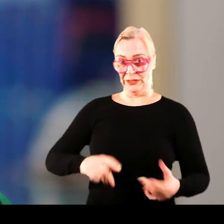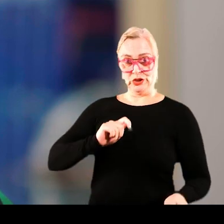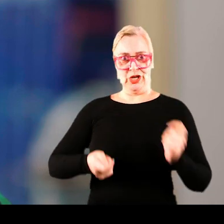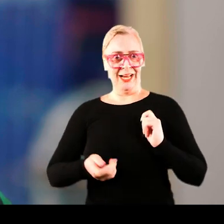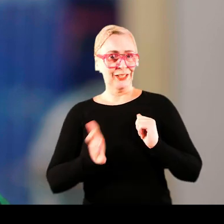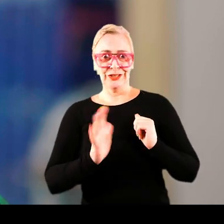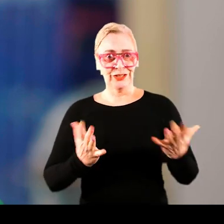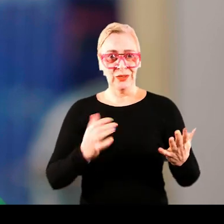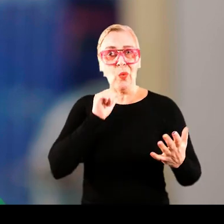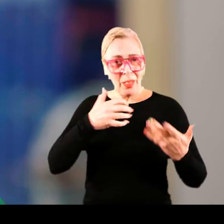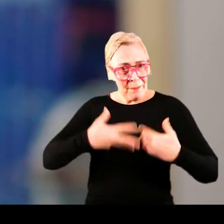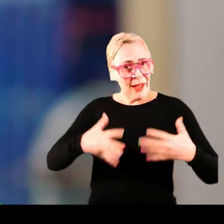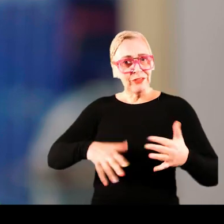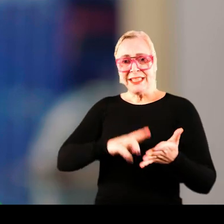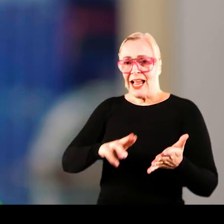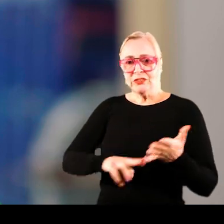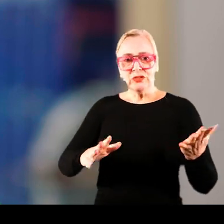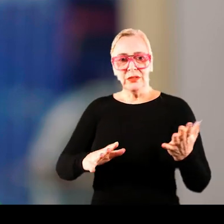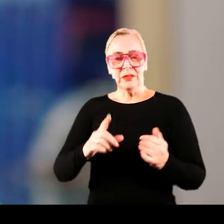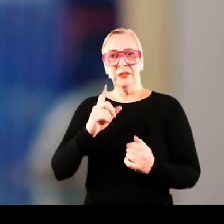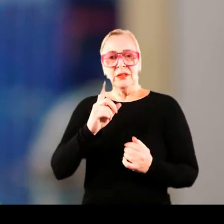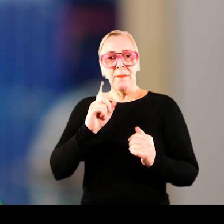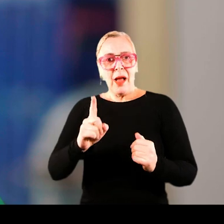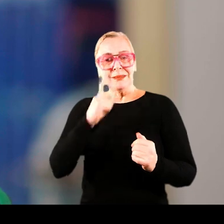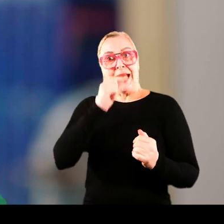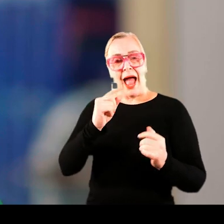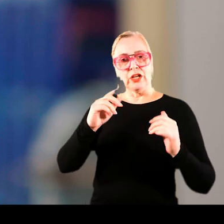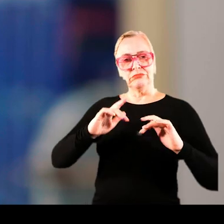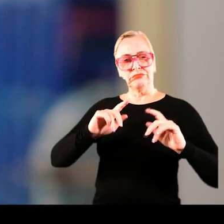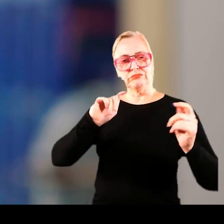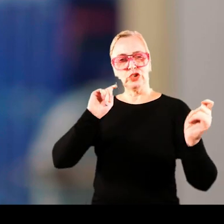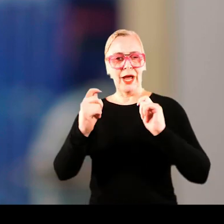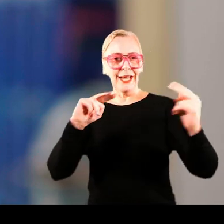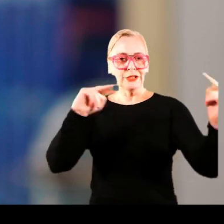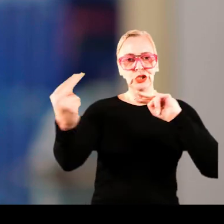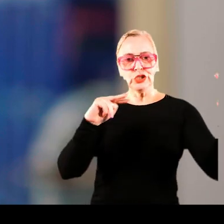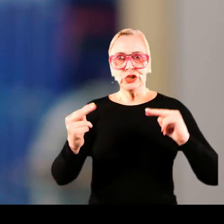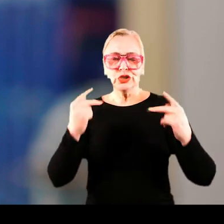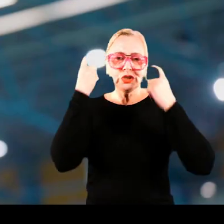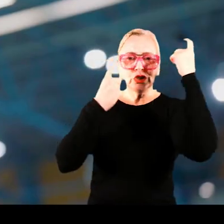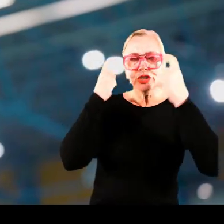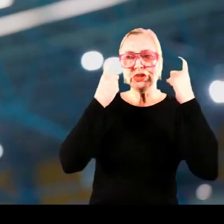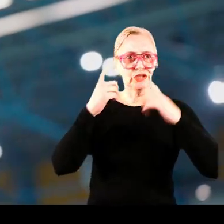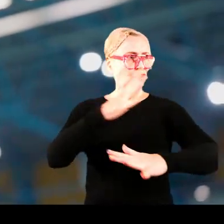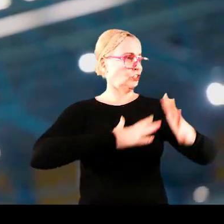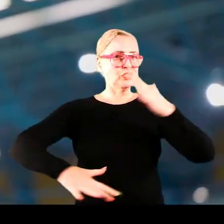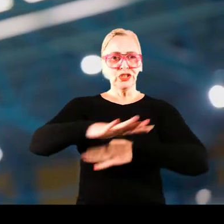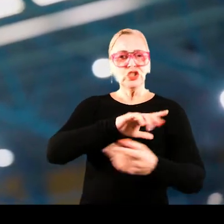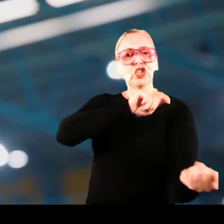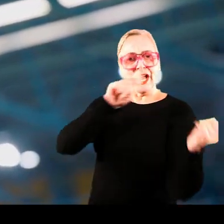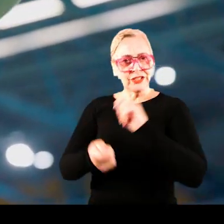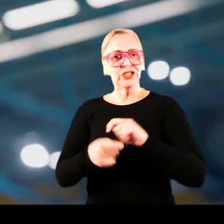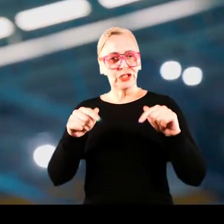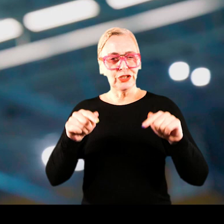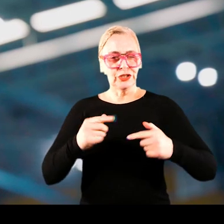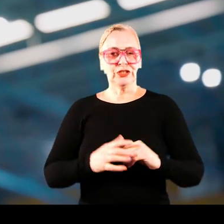to change, it's going to do what it needs to do in order to support us. But what can change is our perceptions, our thoughts